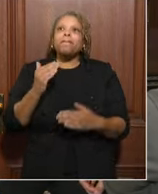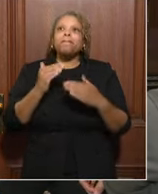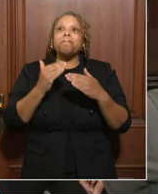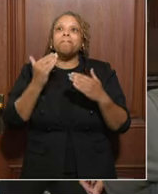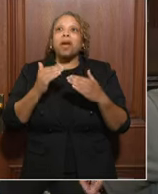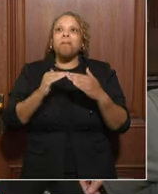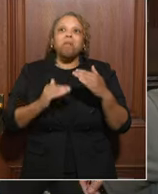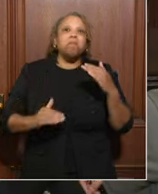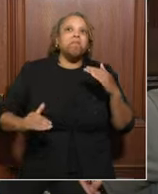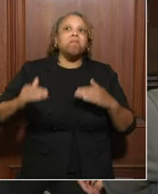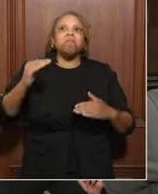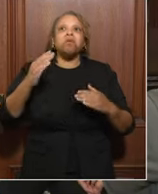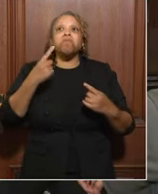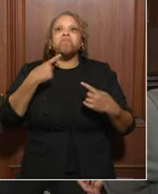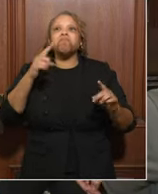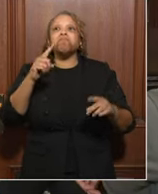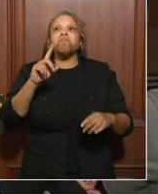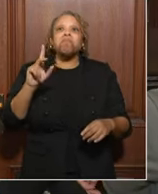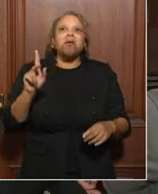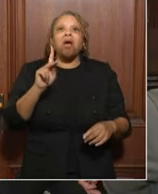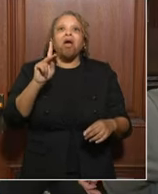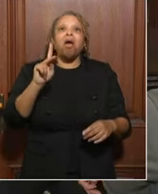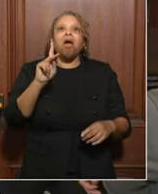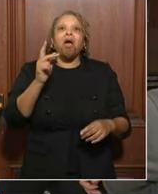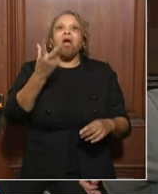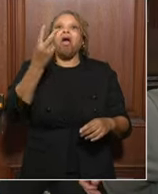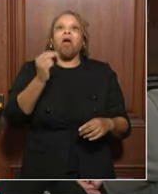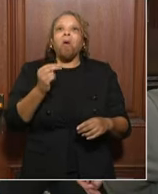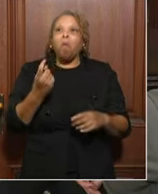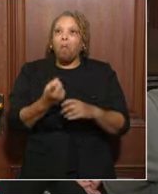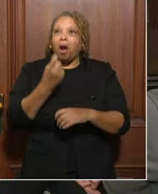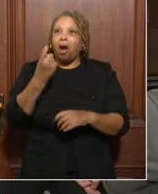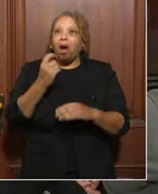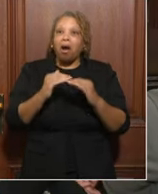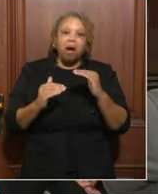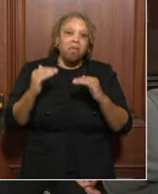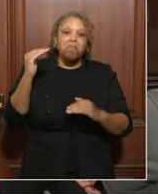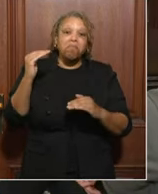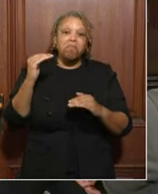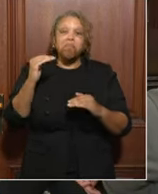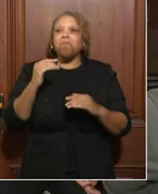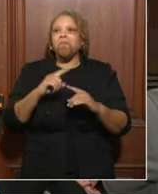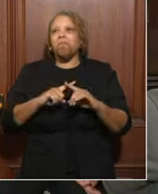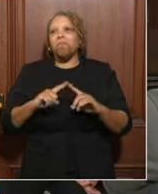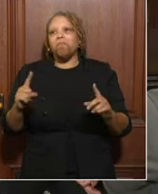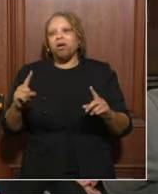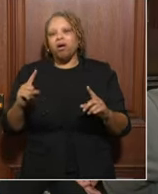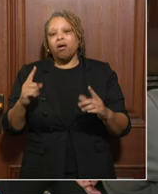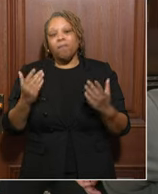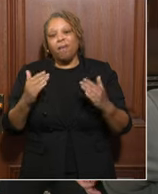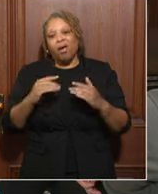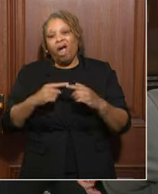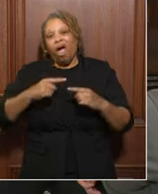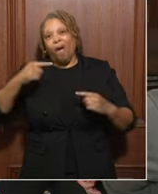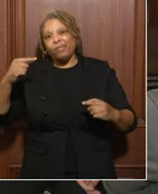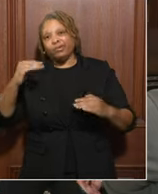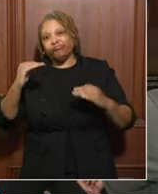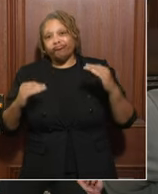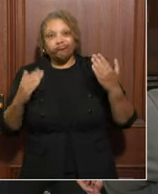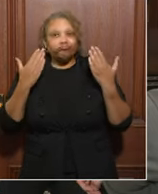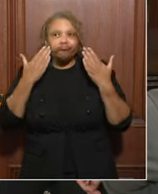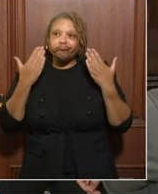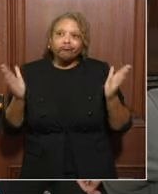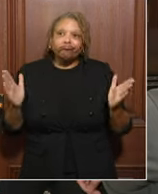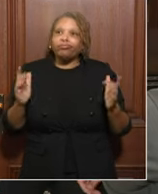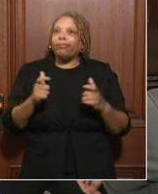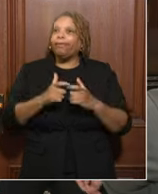declared the victor at the end of the day, or, there could obviously be another scenario. So I think that the biggest thing that